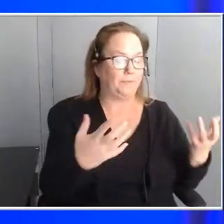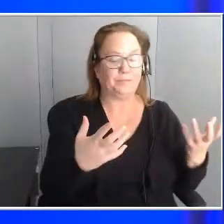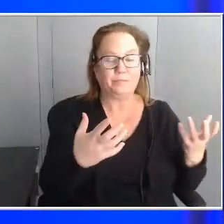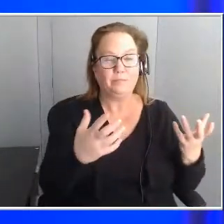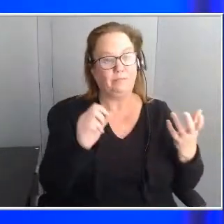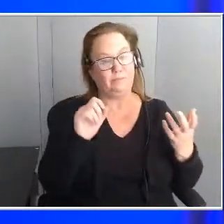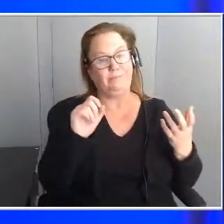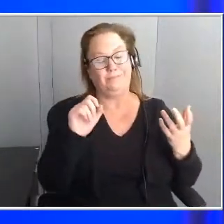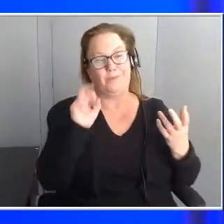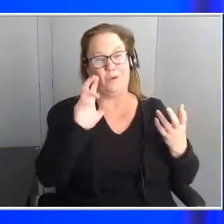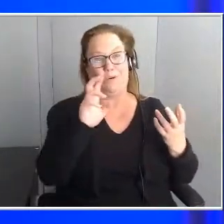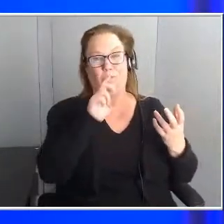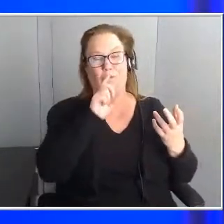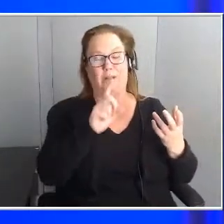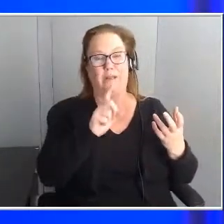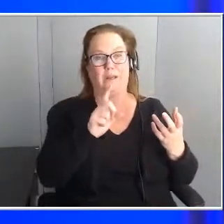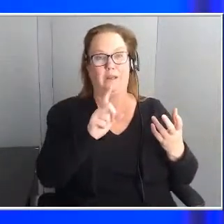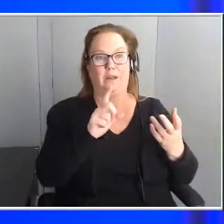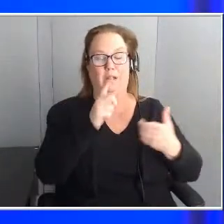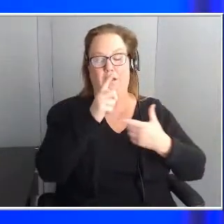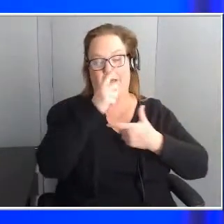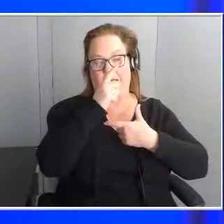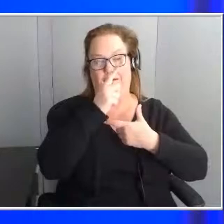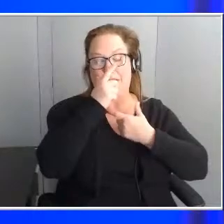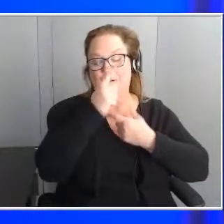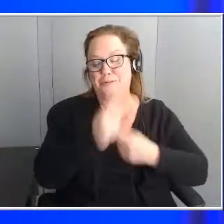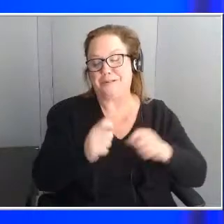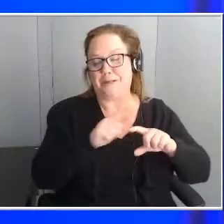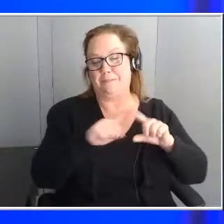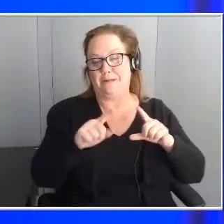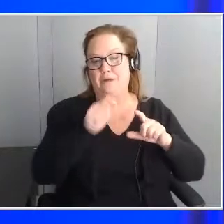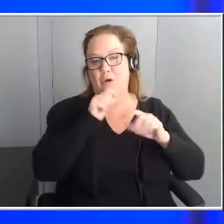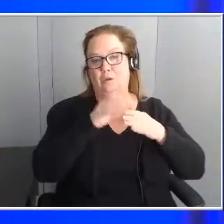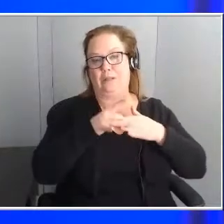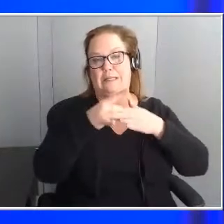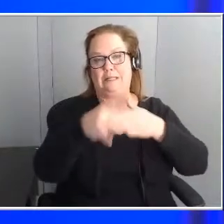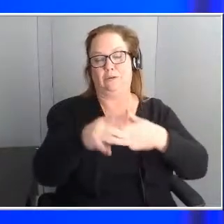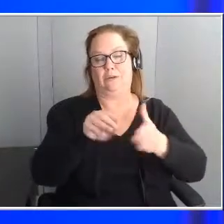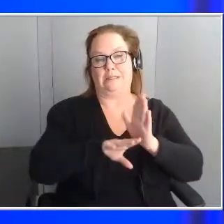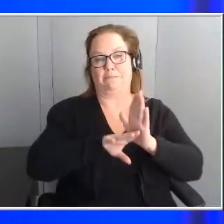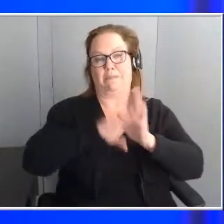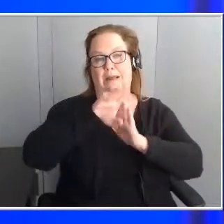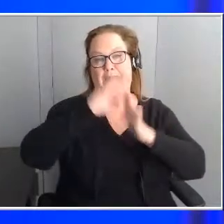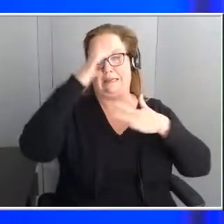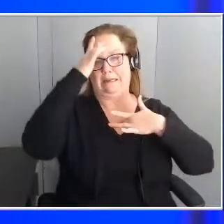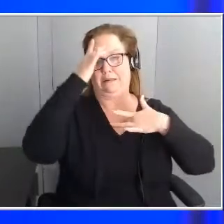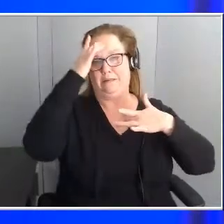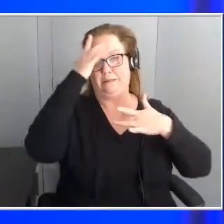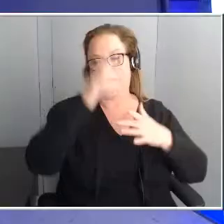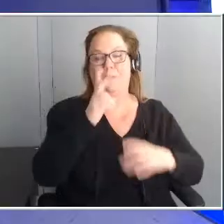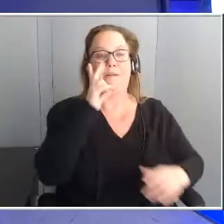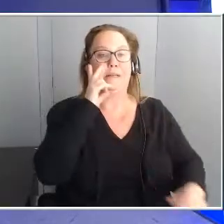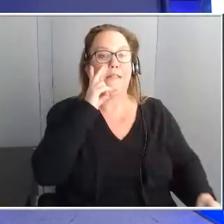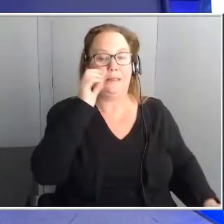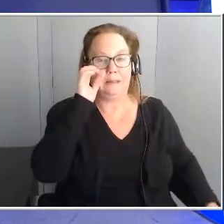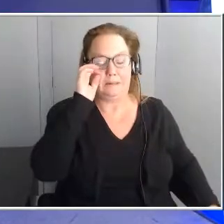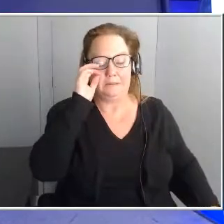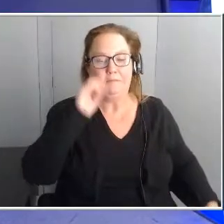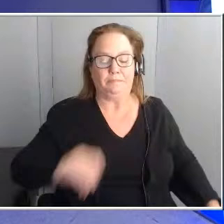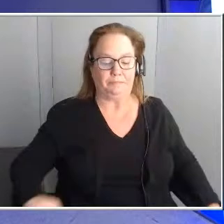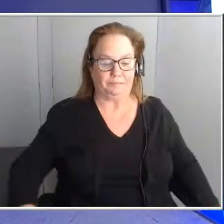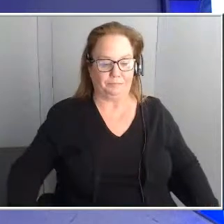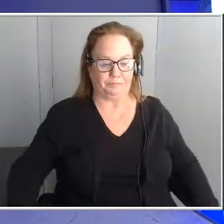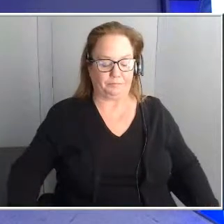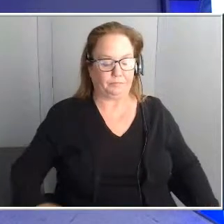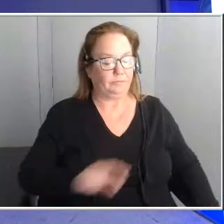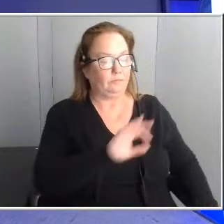going to be sort of interesting, but they don't really lead to a spike in illness. So we'll just have to see. When we're talking about the